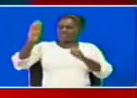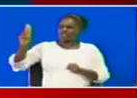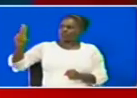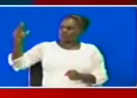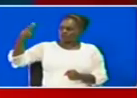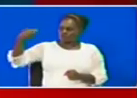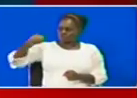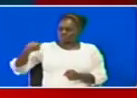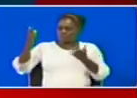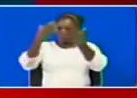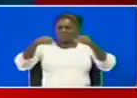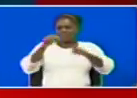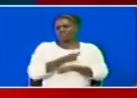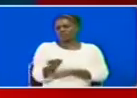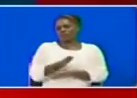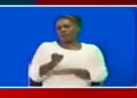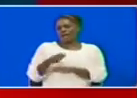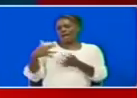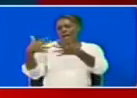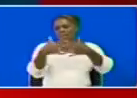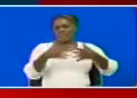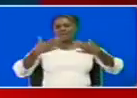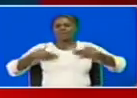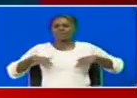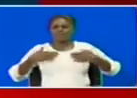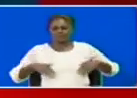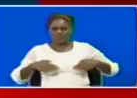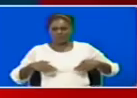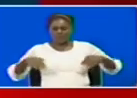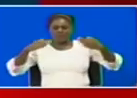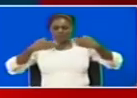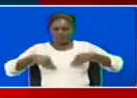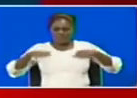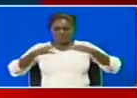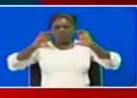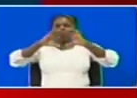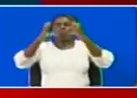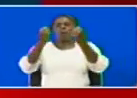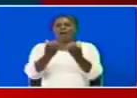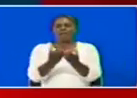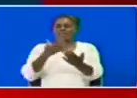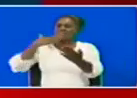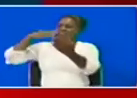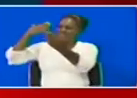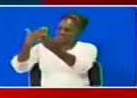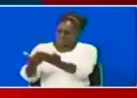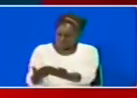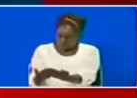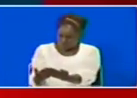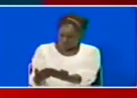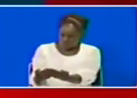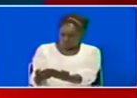President Obama fellow Americans and people of the world thank